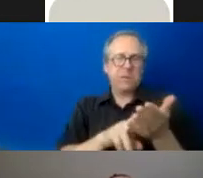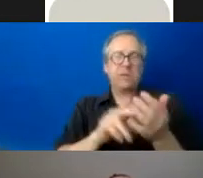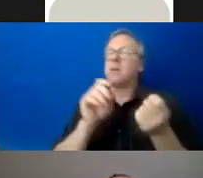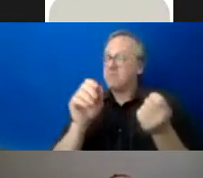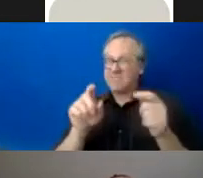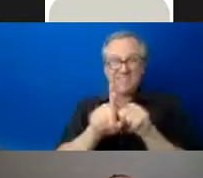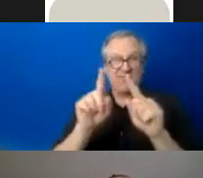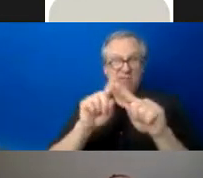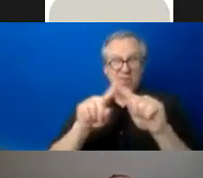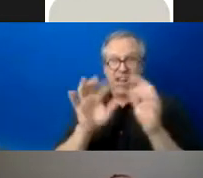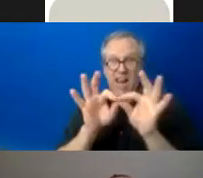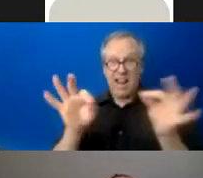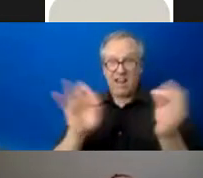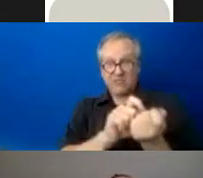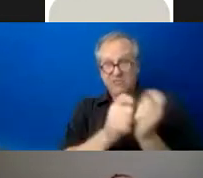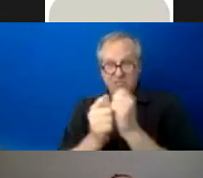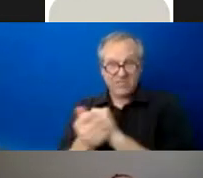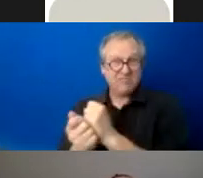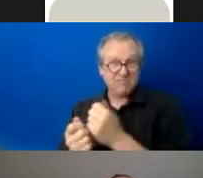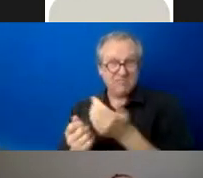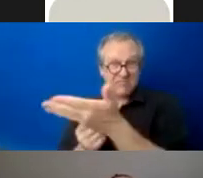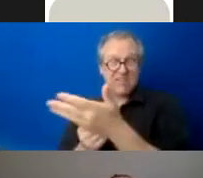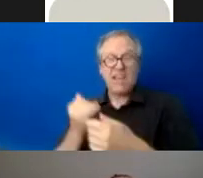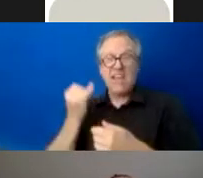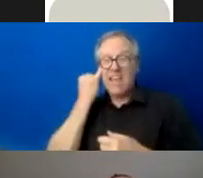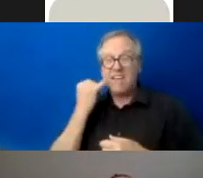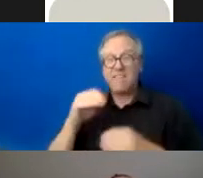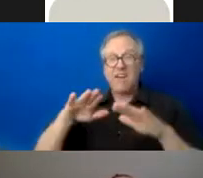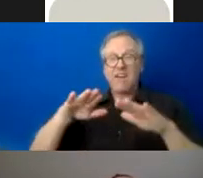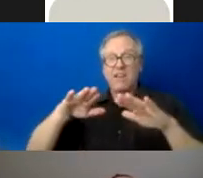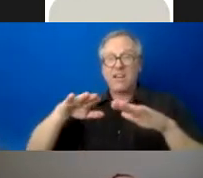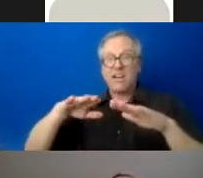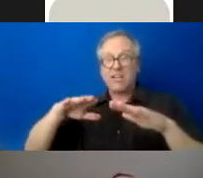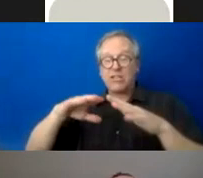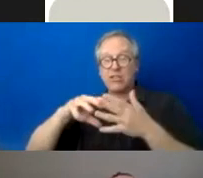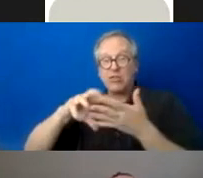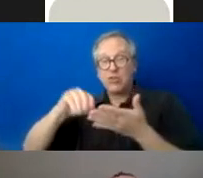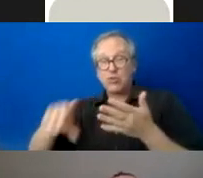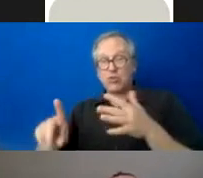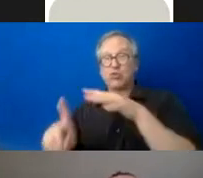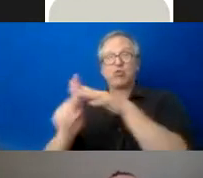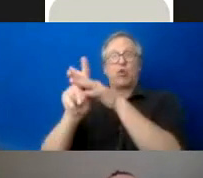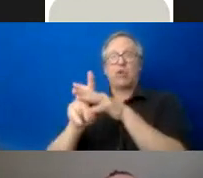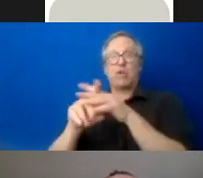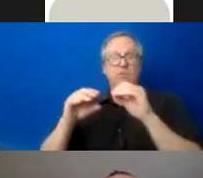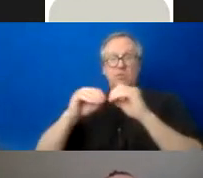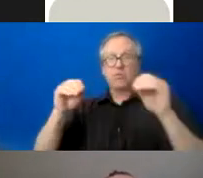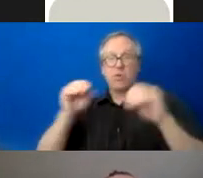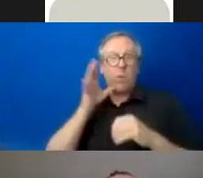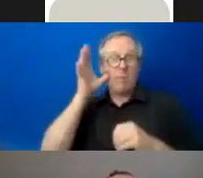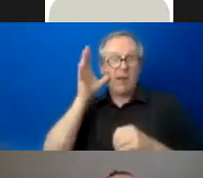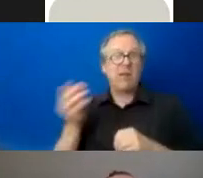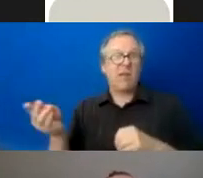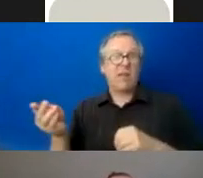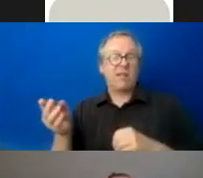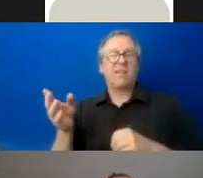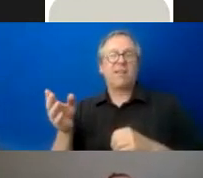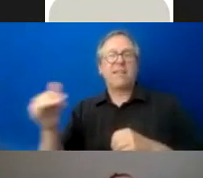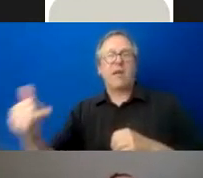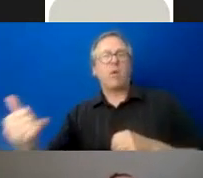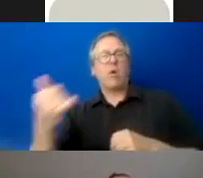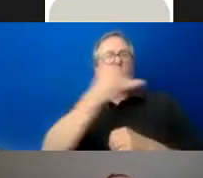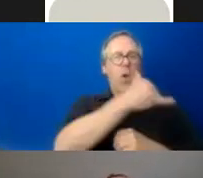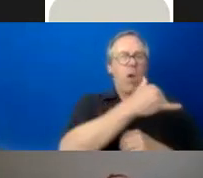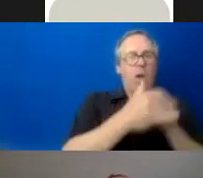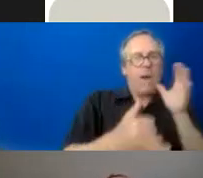phone during the clinic, if a student attends a clinic as a walk-in without a parent or guardian, the staff will be able to call the parent or guardian and give consent.